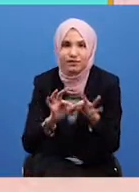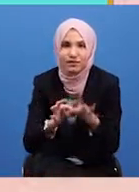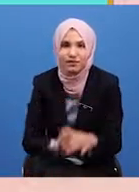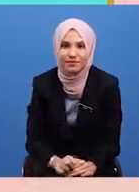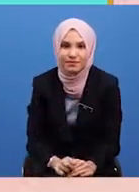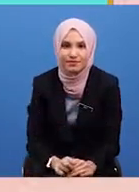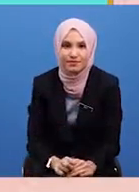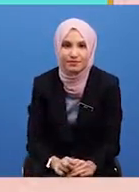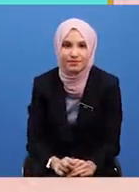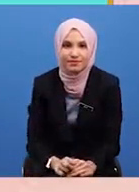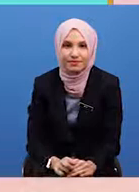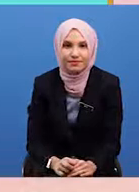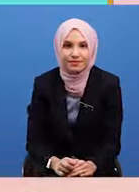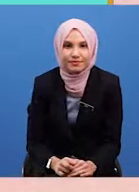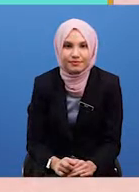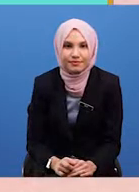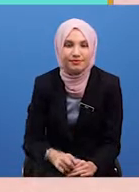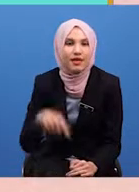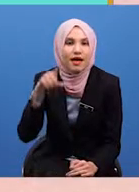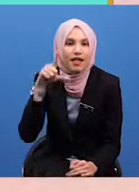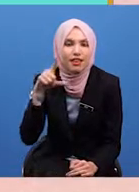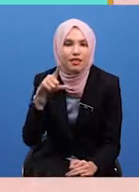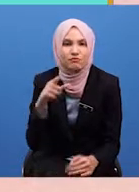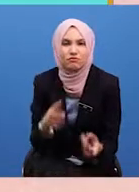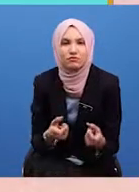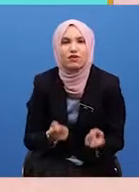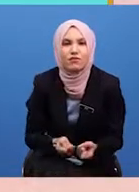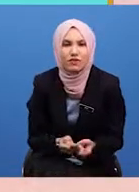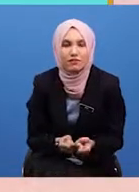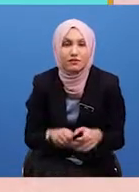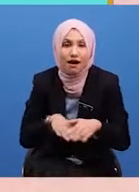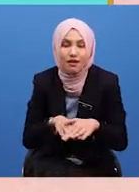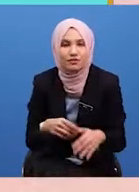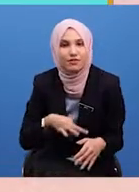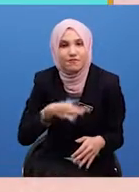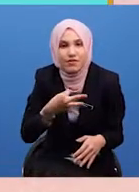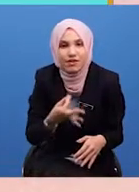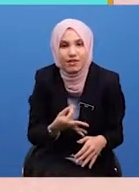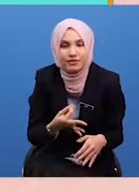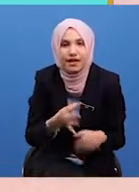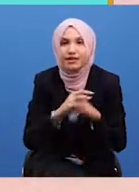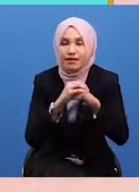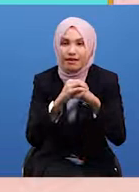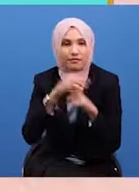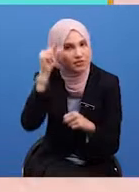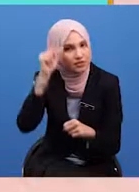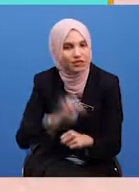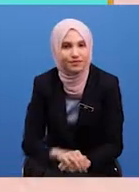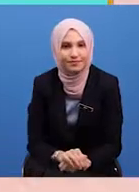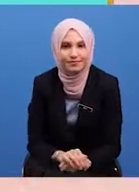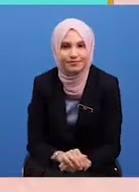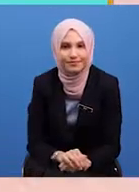story. Lin is disappointed, but she hides her feelings and congratulates